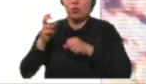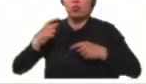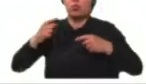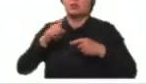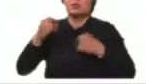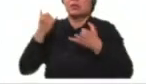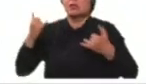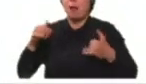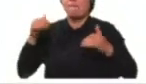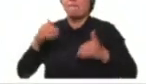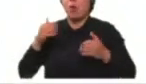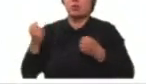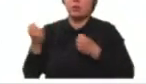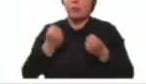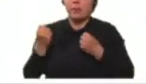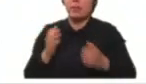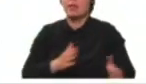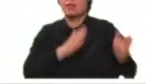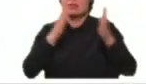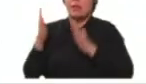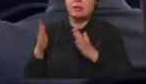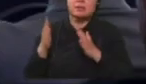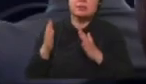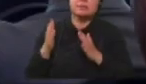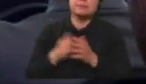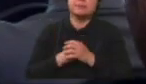please. And,